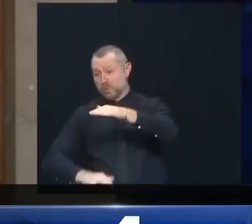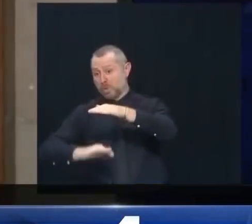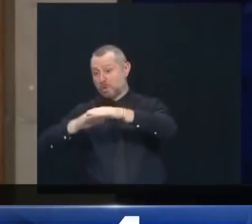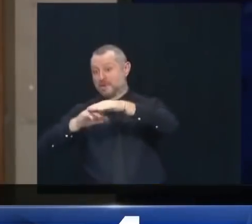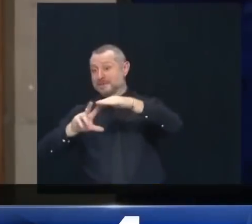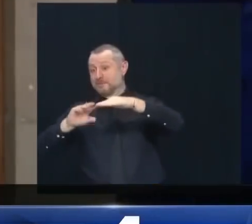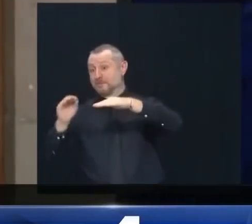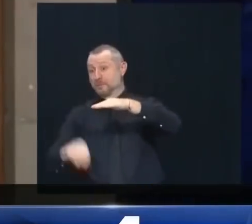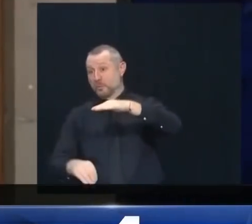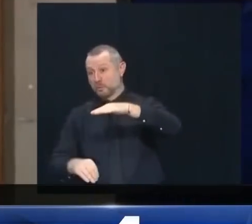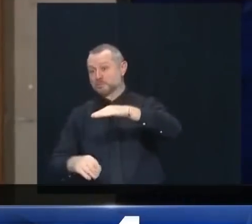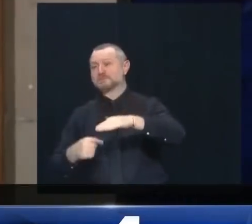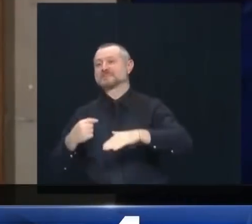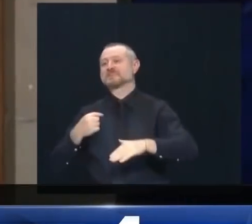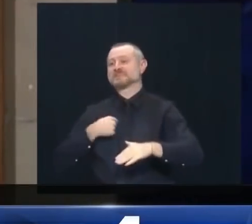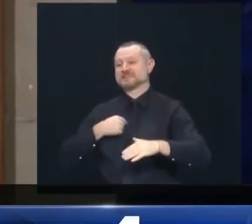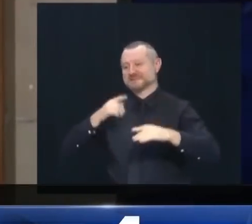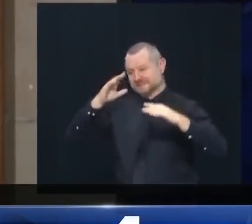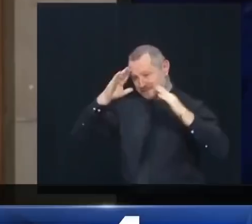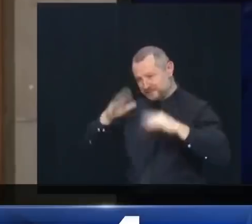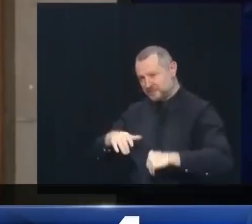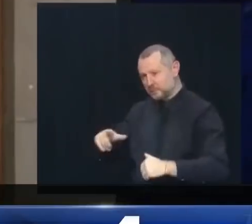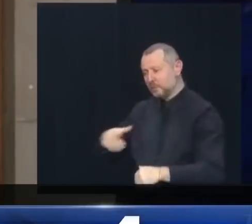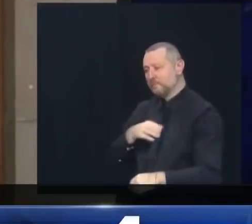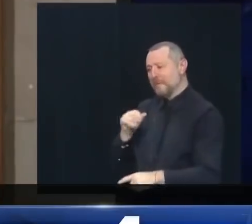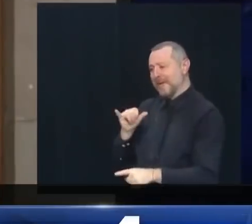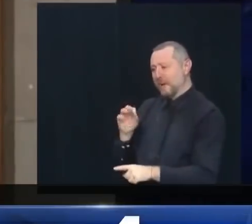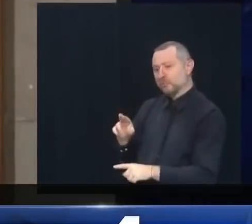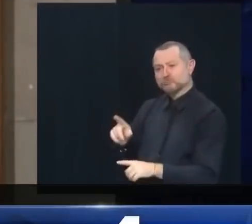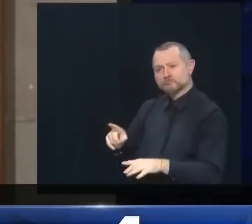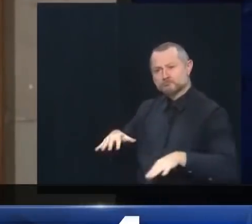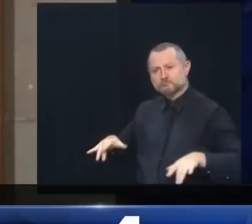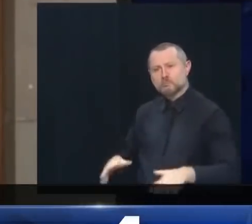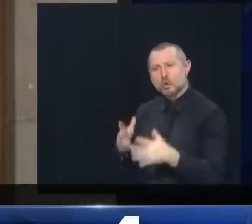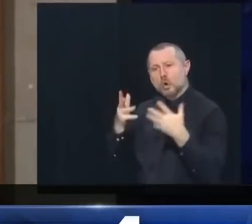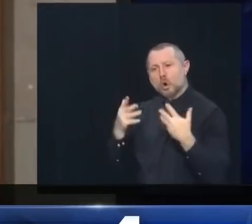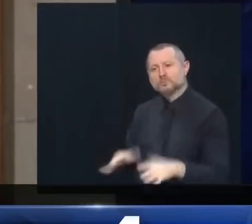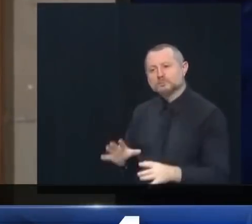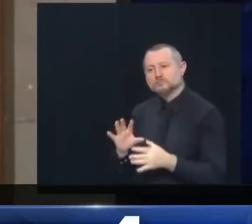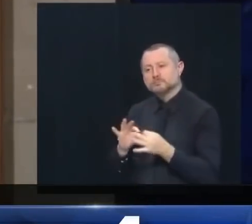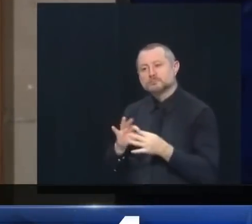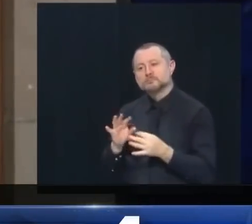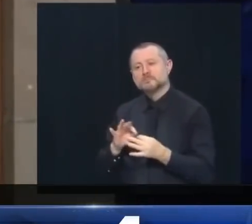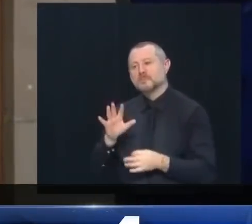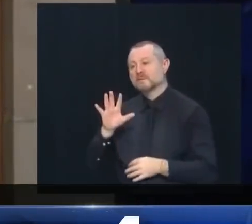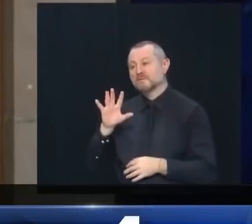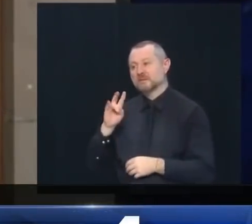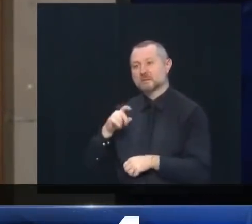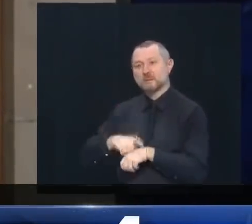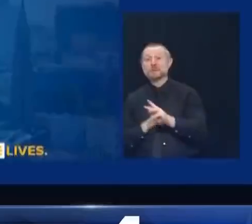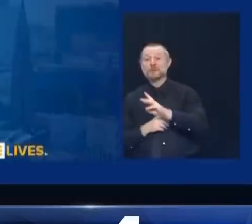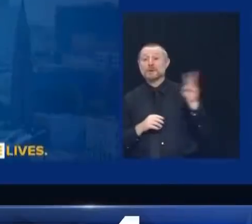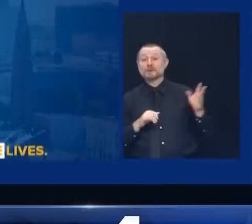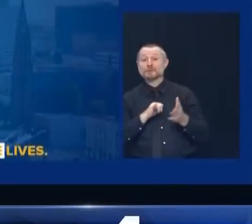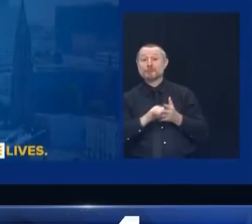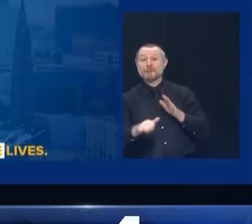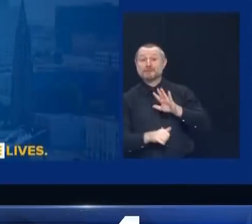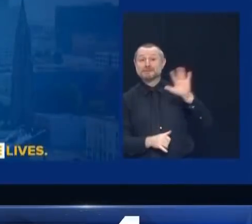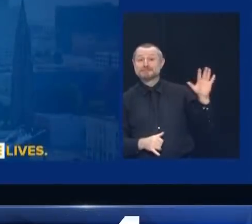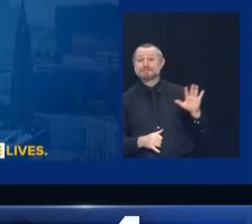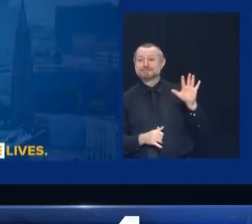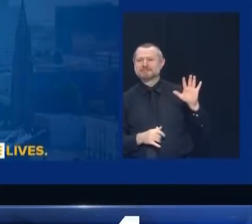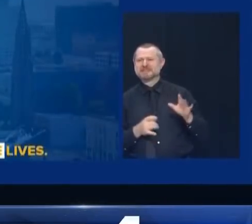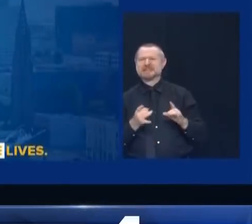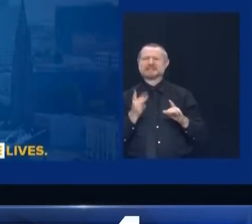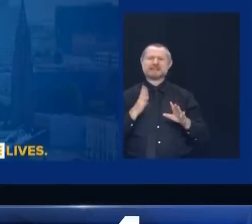The mayor, who has said 57 times, if they hit 3%, we will close. The governor